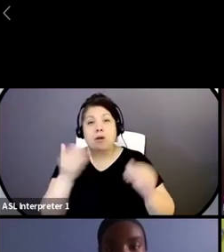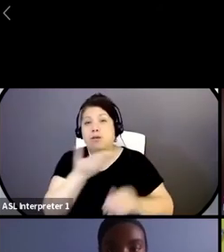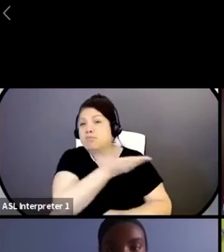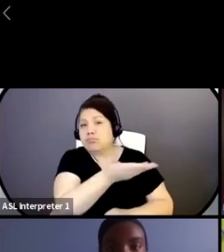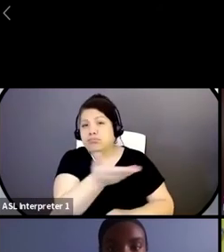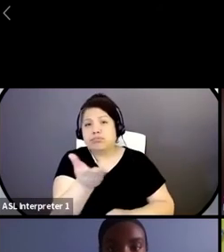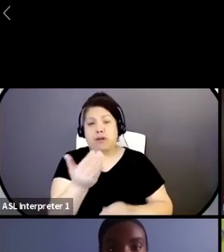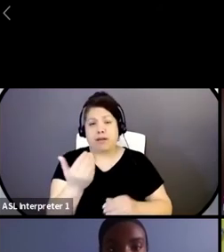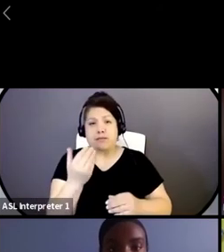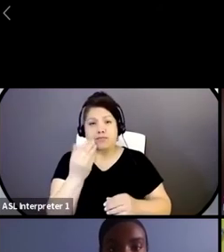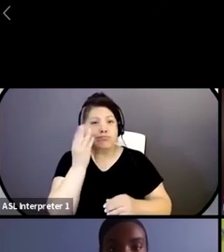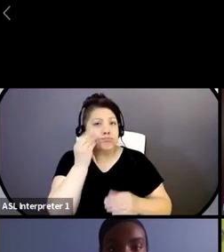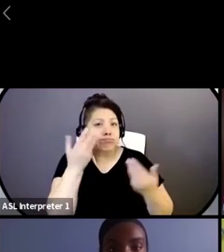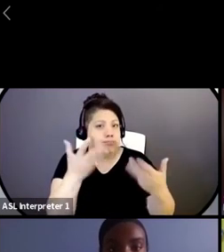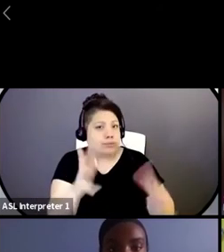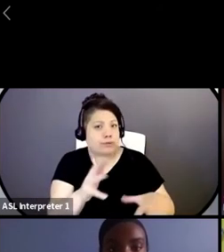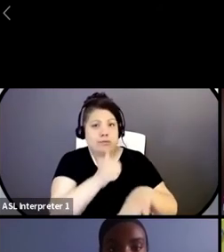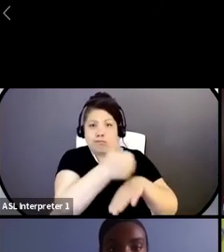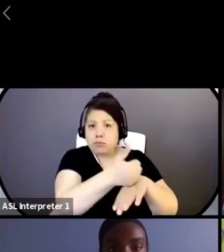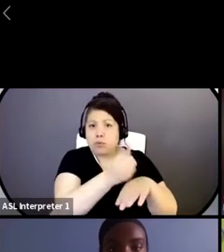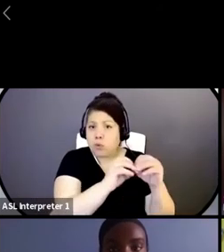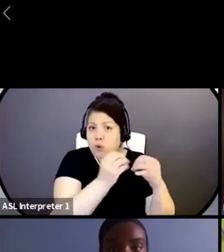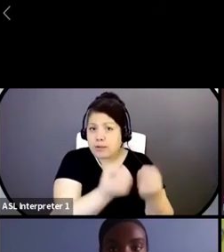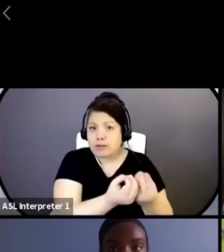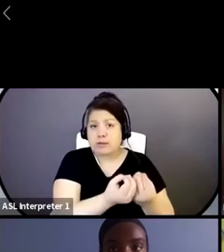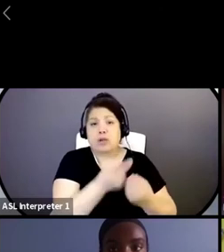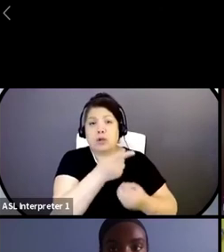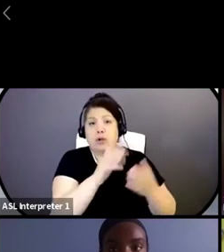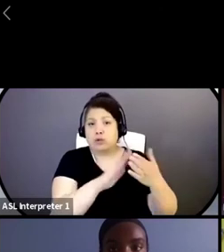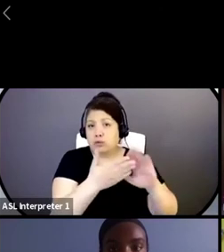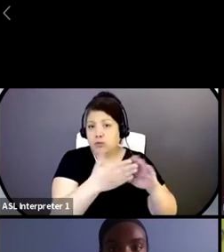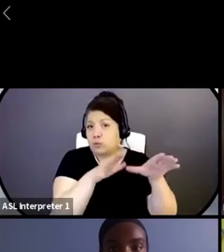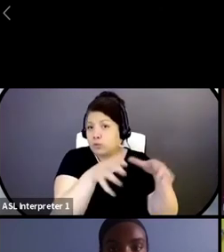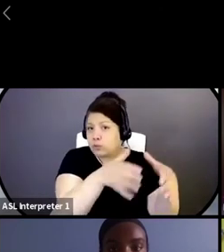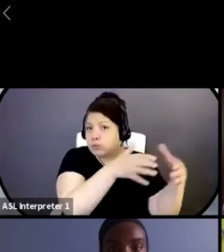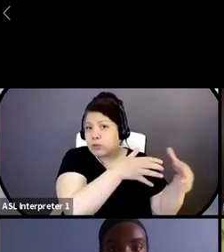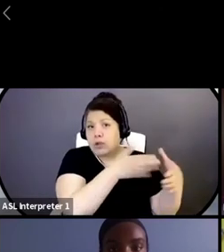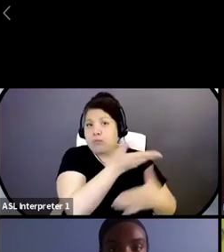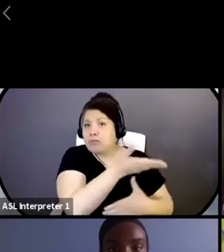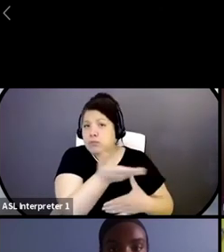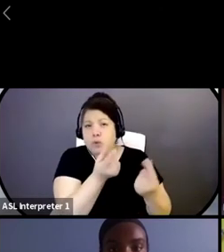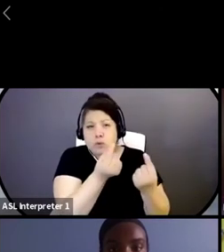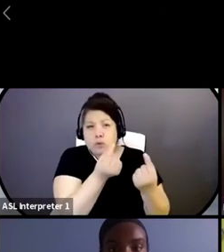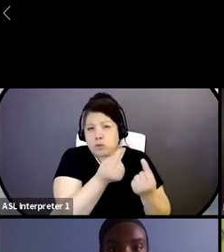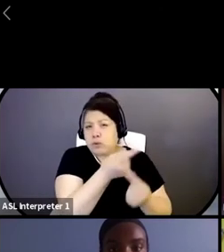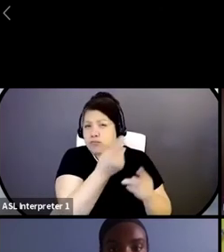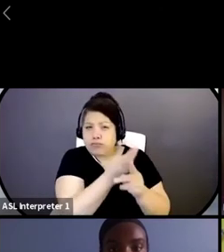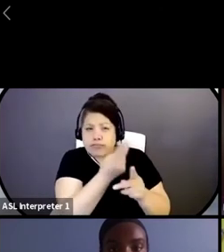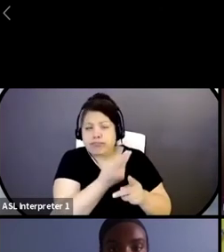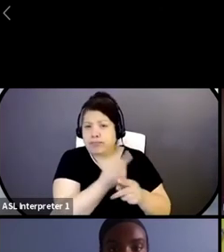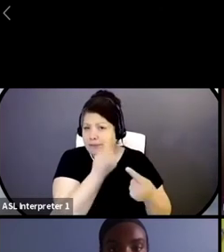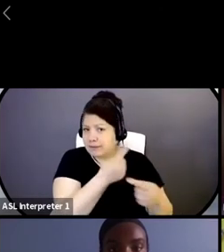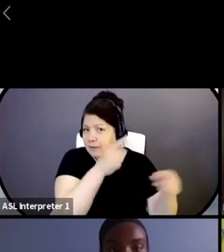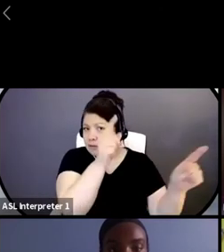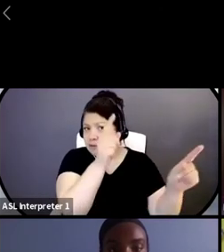other like organizations and community groups have sort of like figured out how to do in sort of small ways.